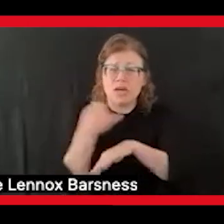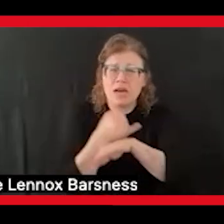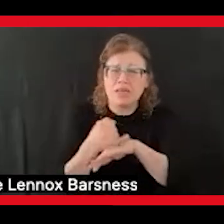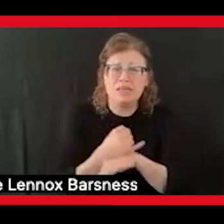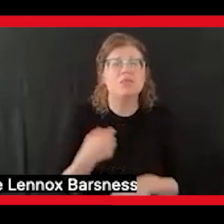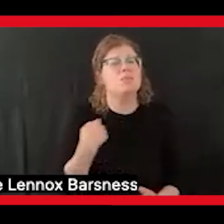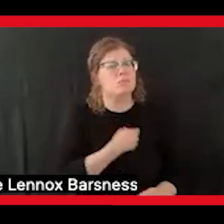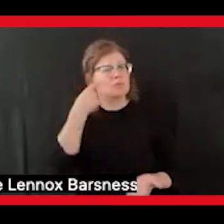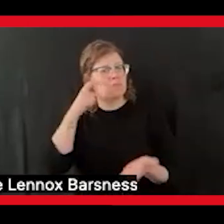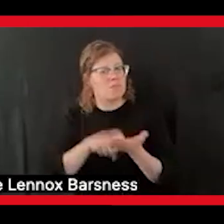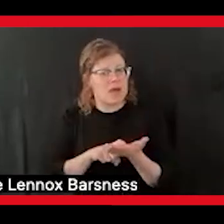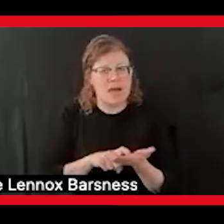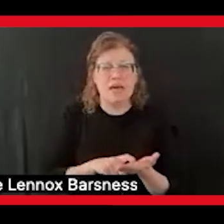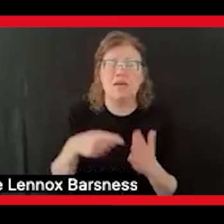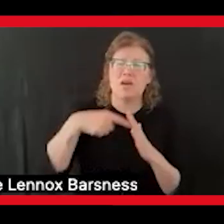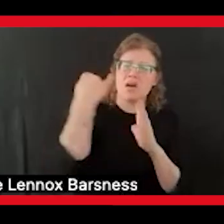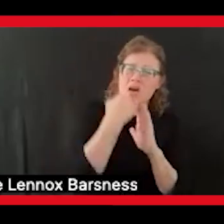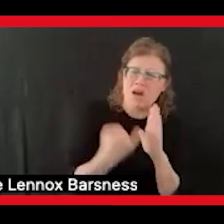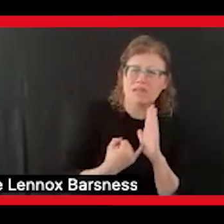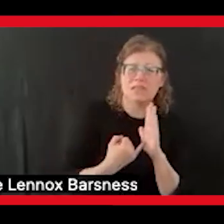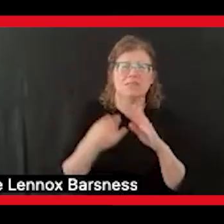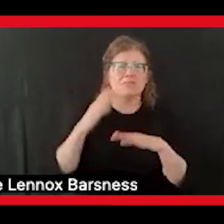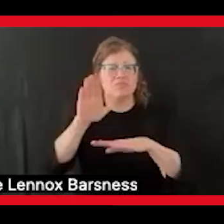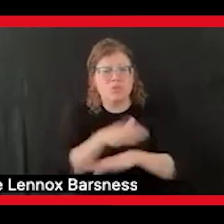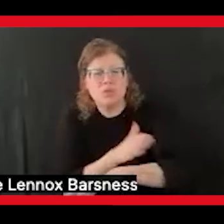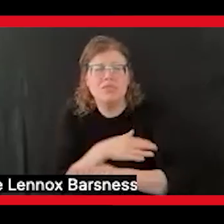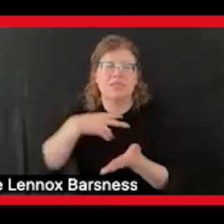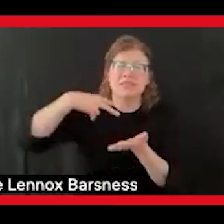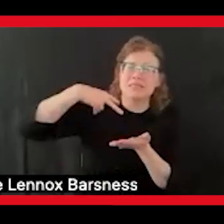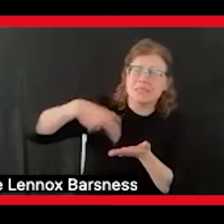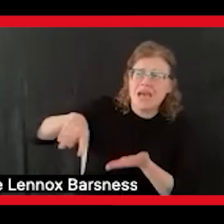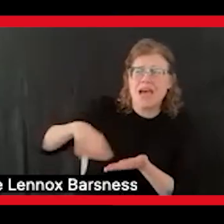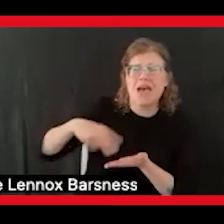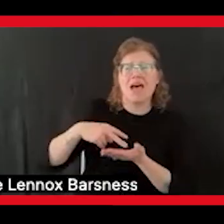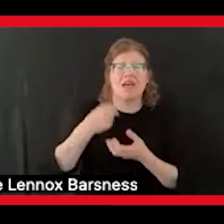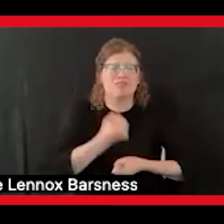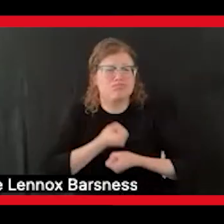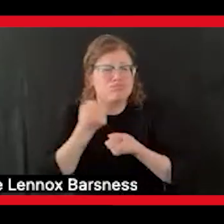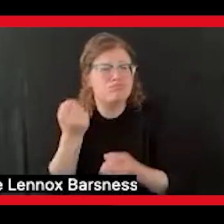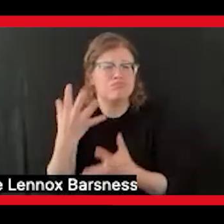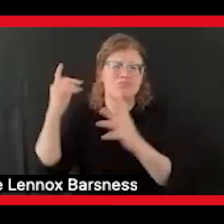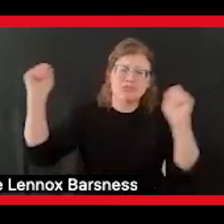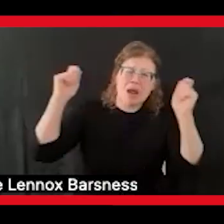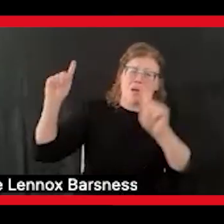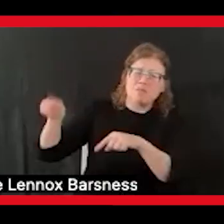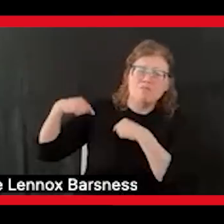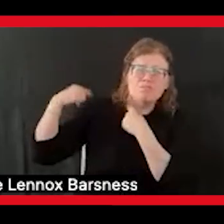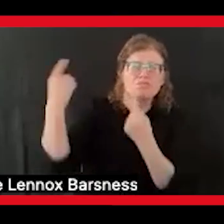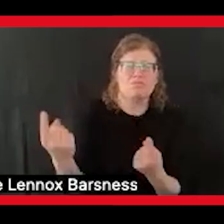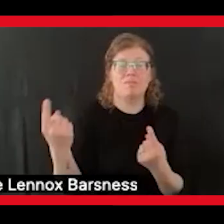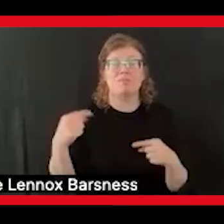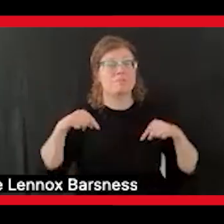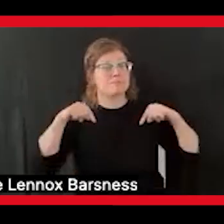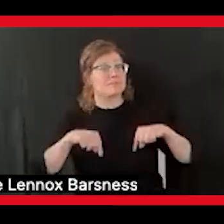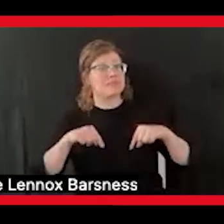and ceremony on this land since time immemorial. And it is in this spirit of this land